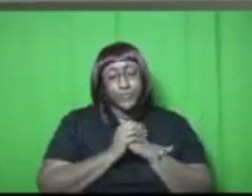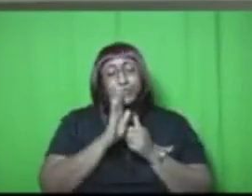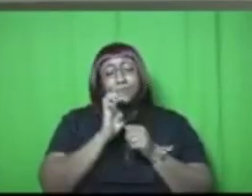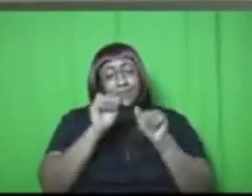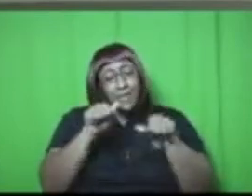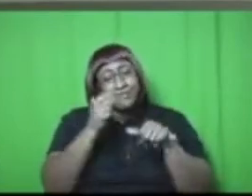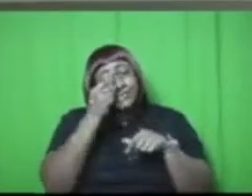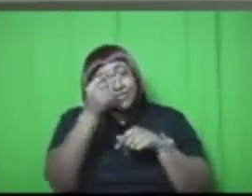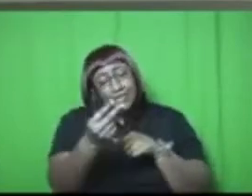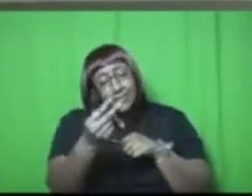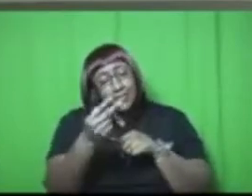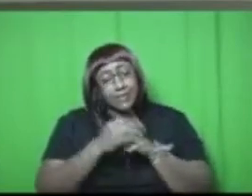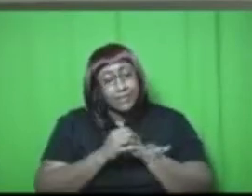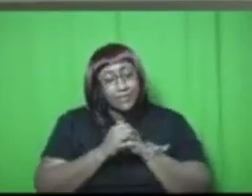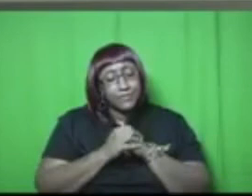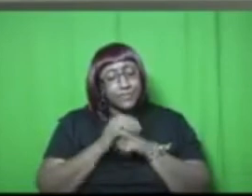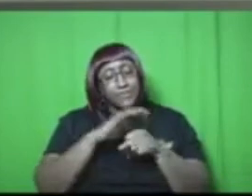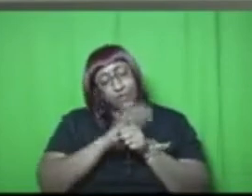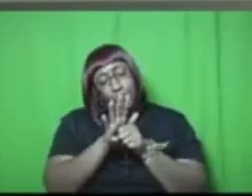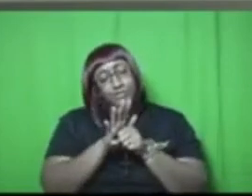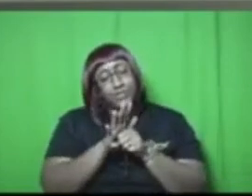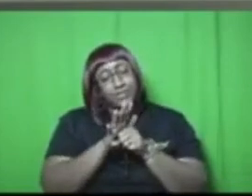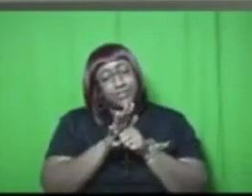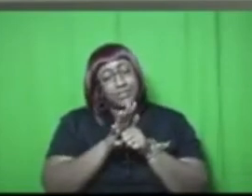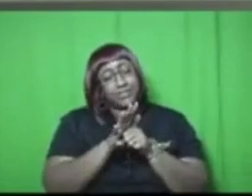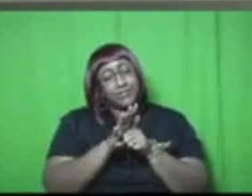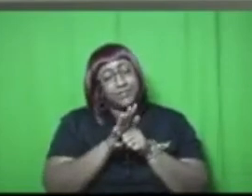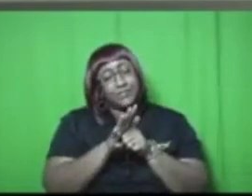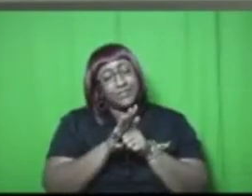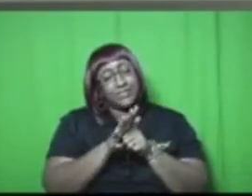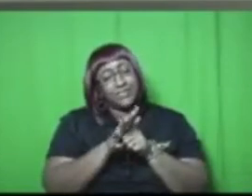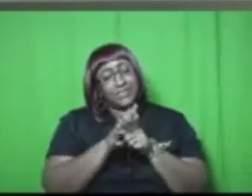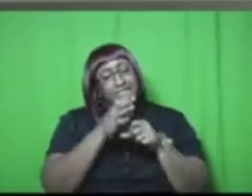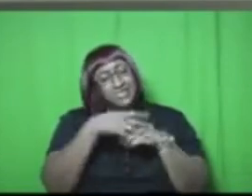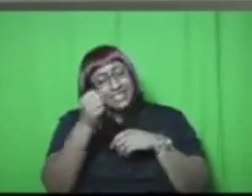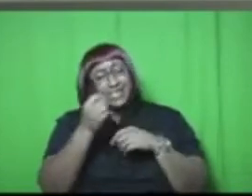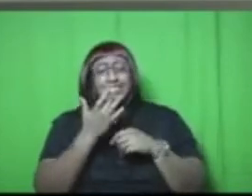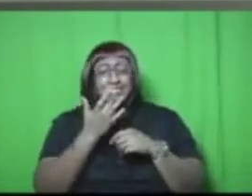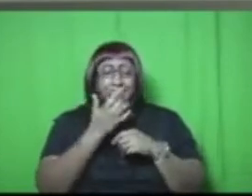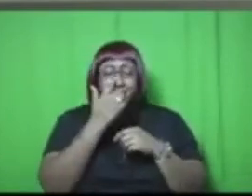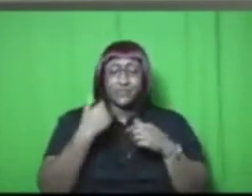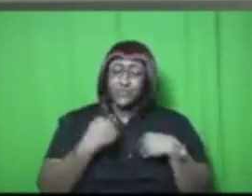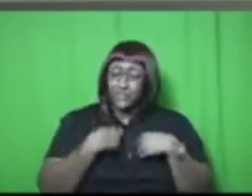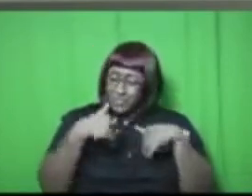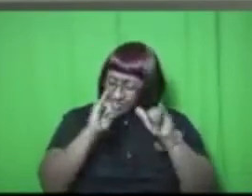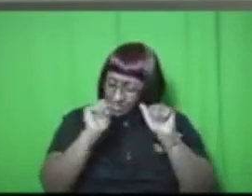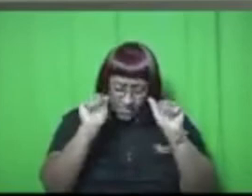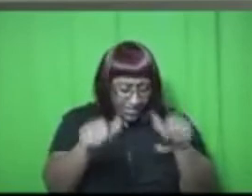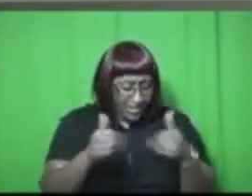able to see. COVID takes away the sense of smell and taste. Thank you, we can taste.